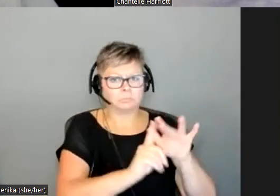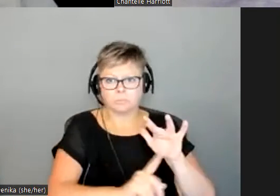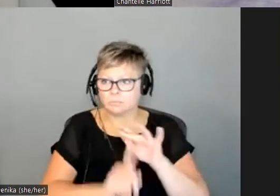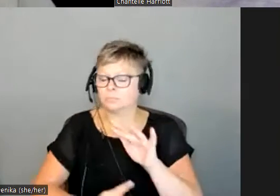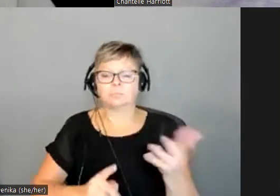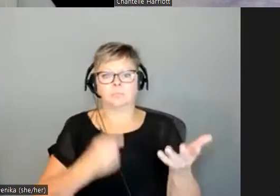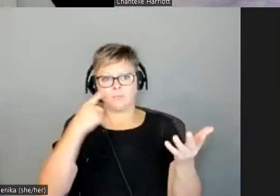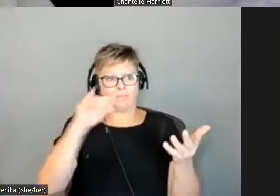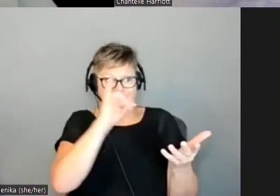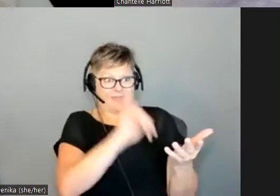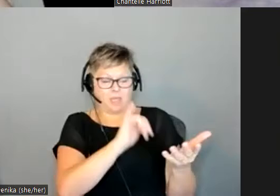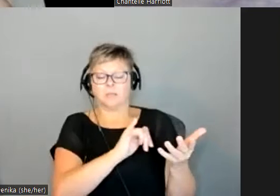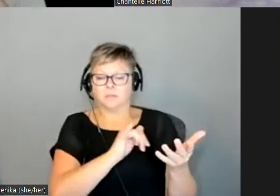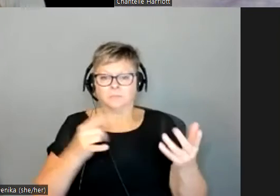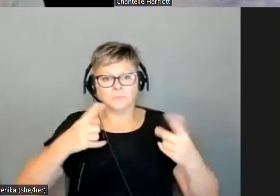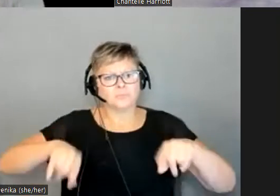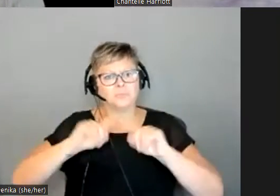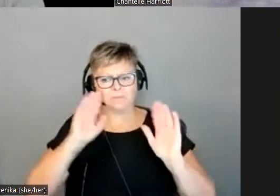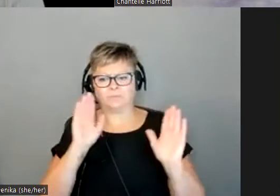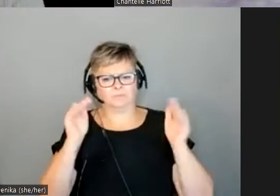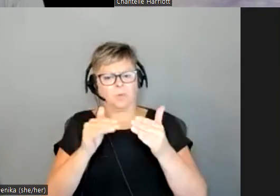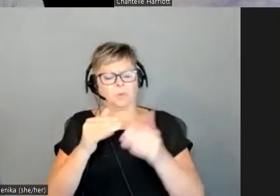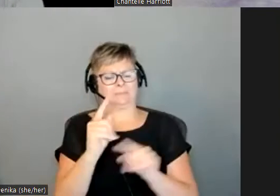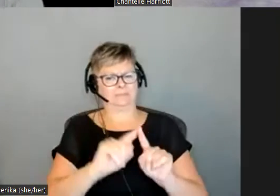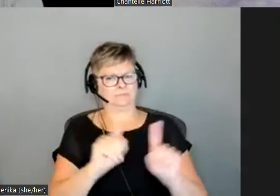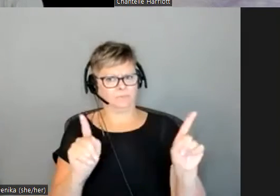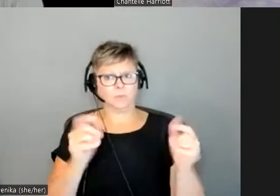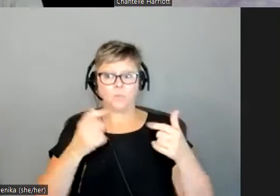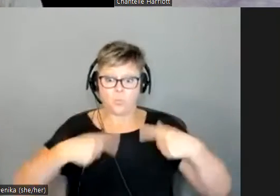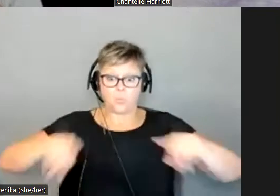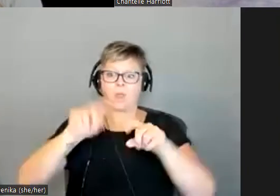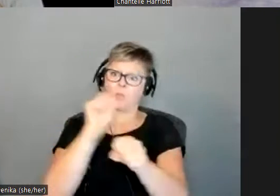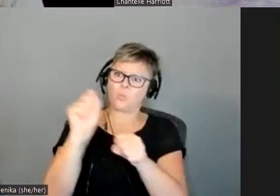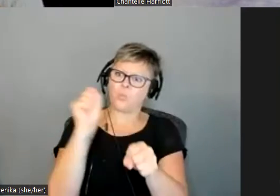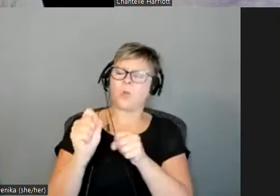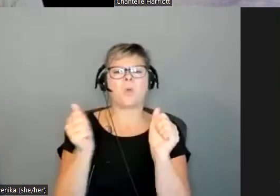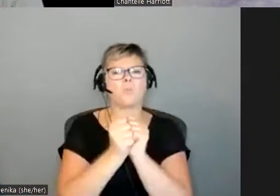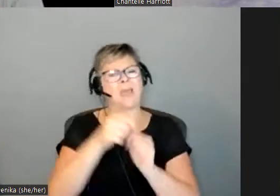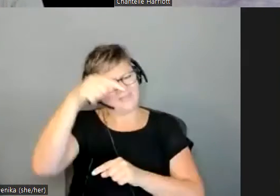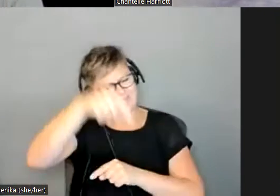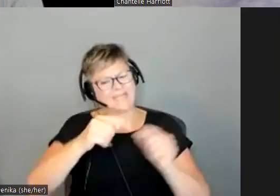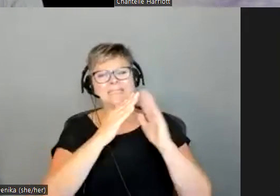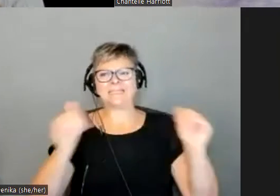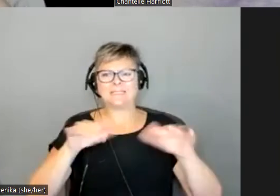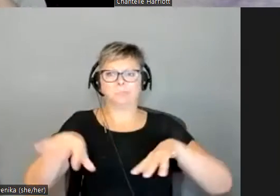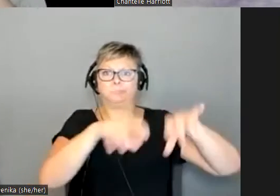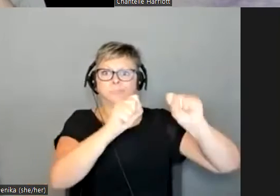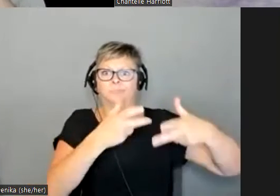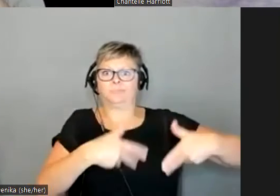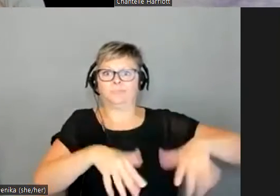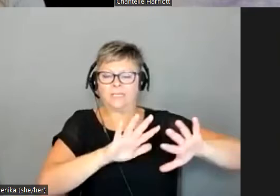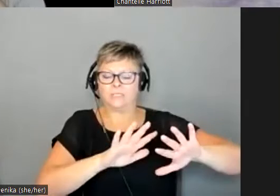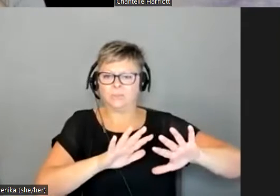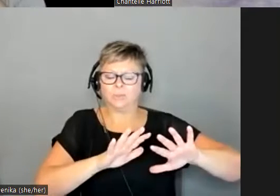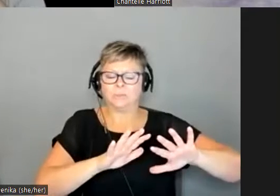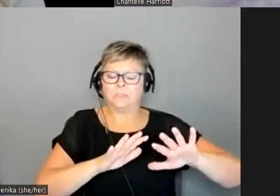response networks. You know, we're kind of working alongside this colonial system in the work that we do, and that we,